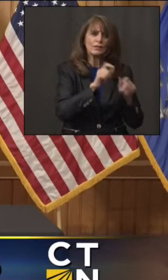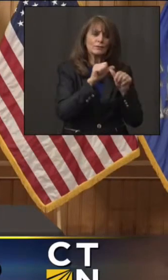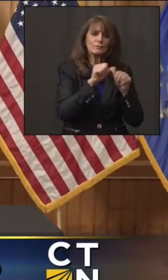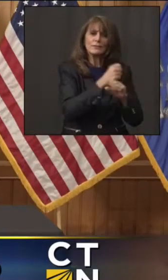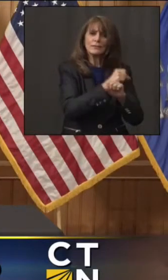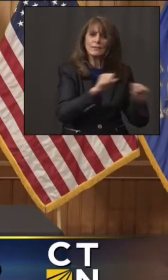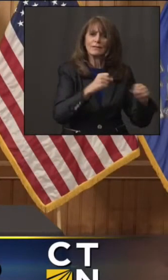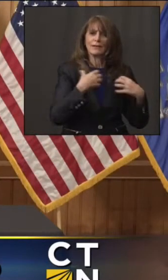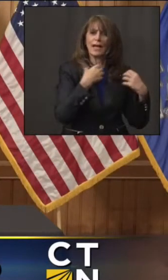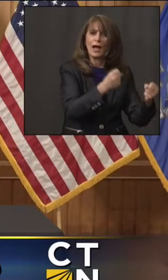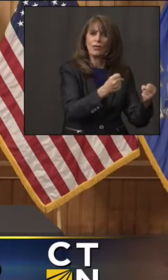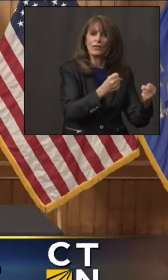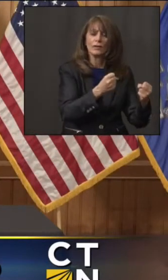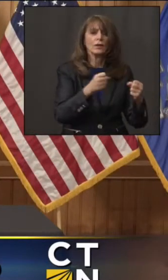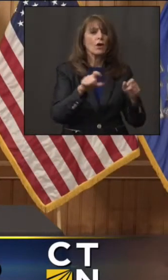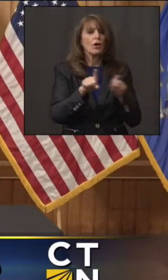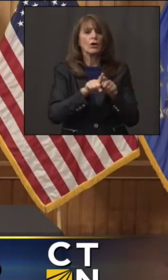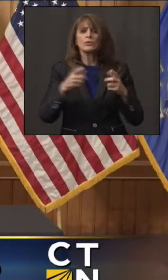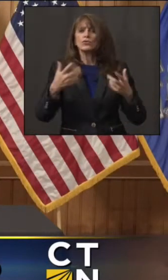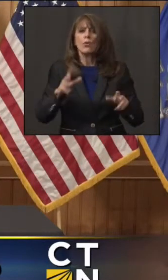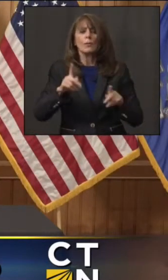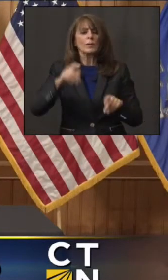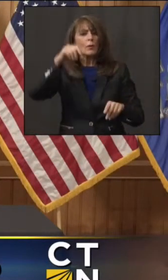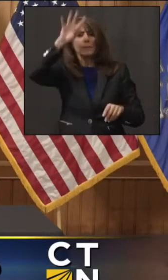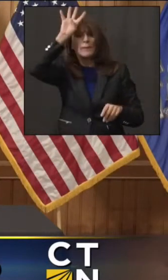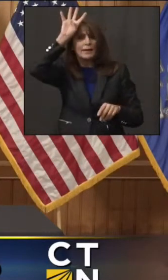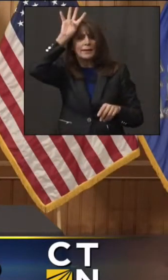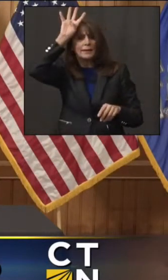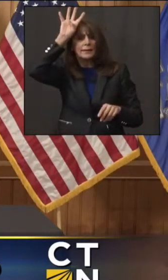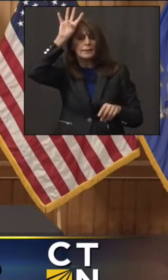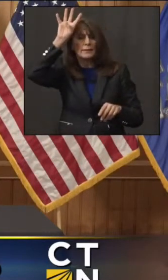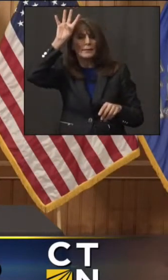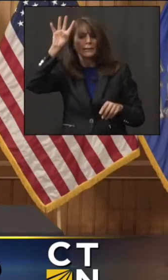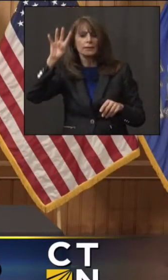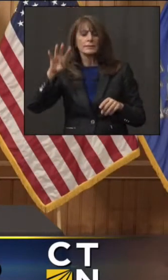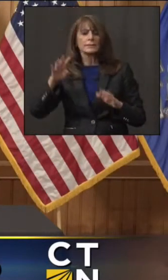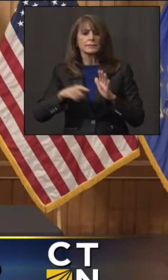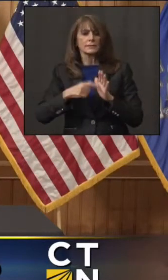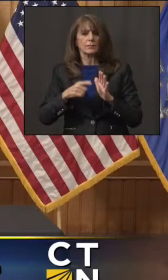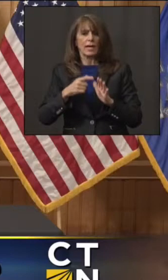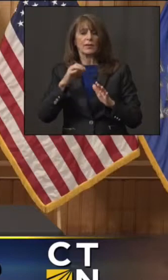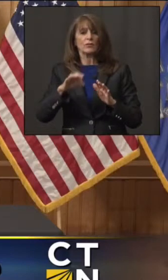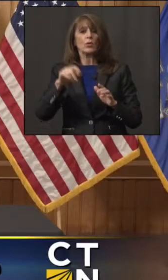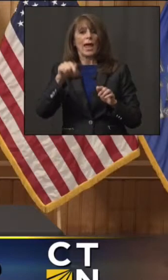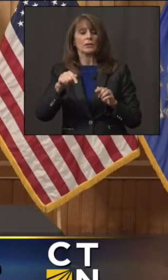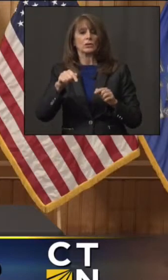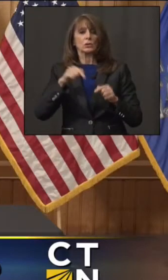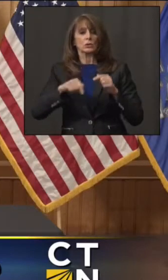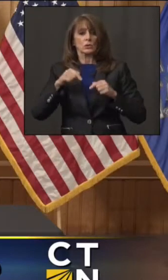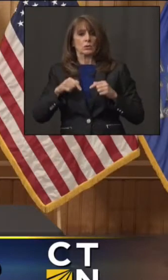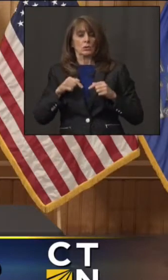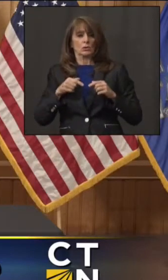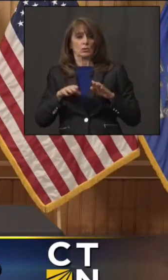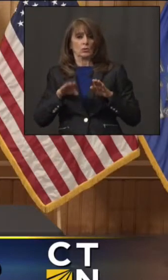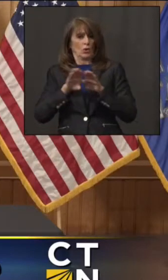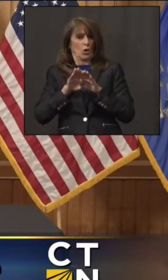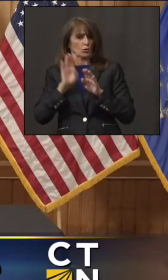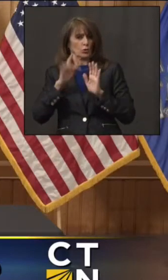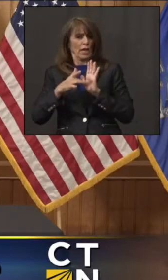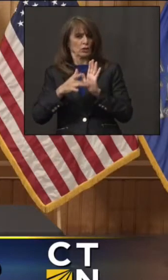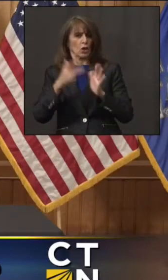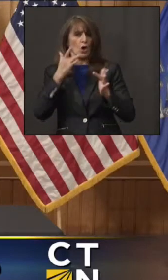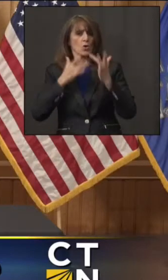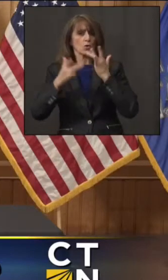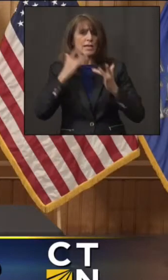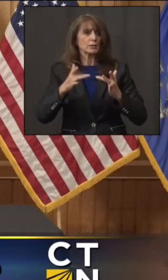people to panic. In having to go and take a step backward, would that indicate kind of a desperate times, call for